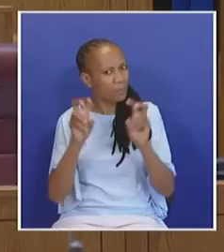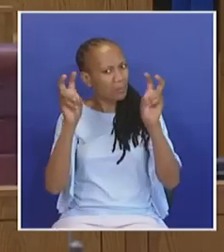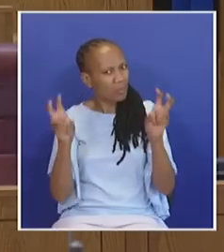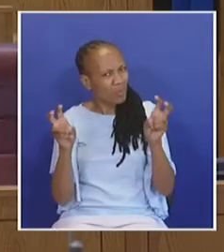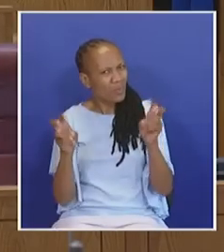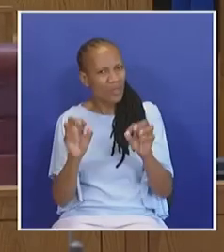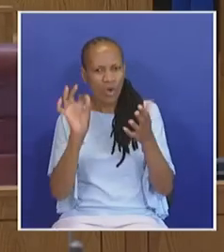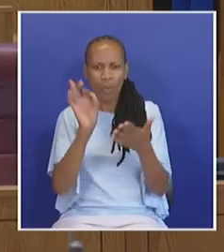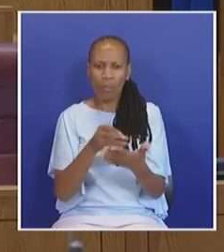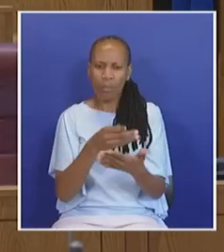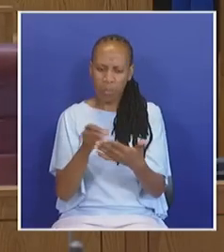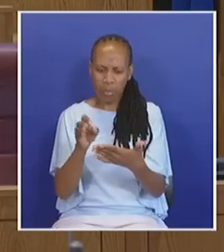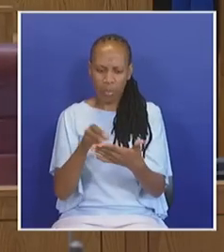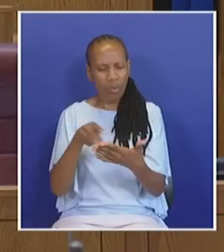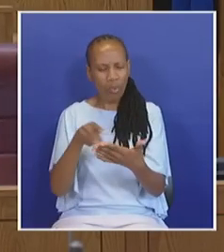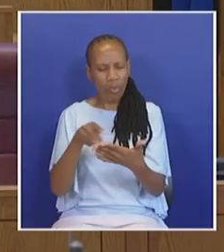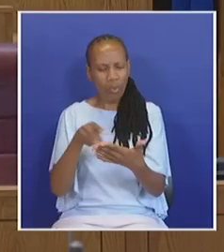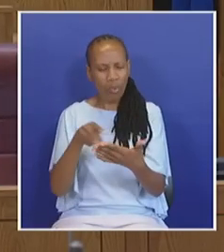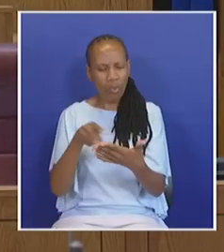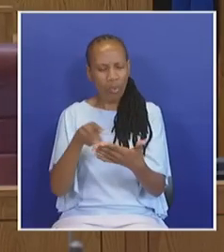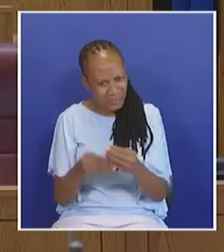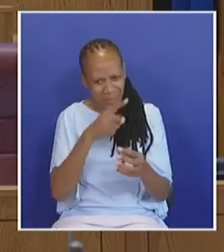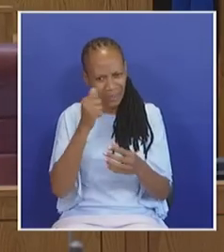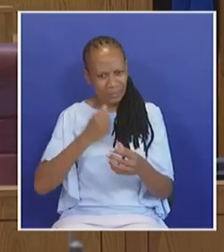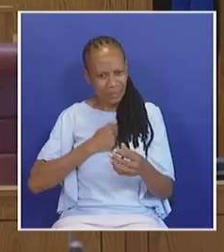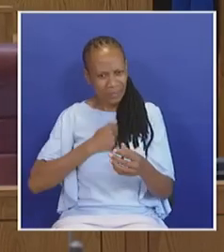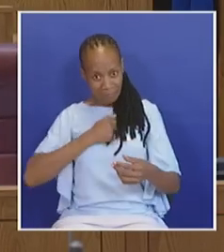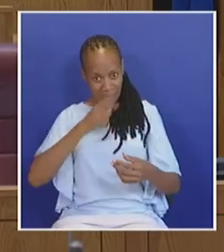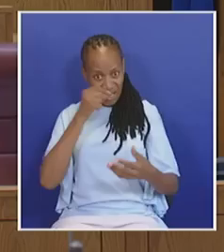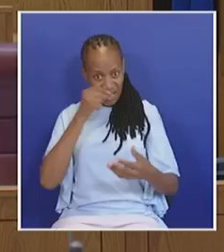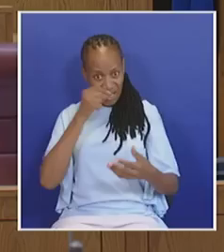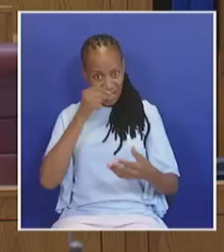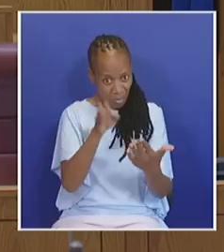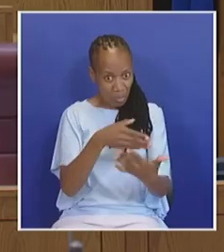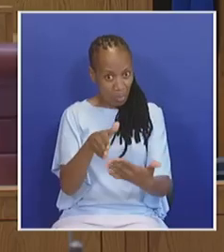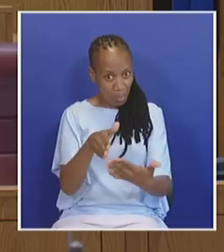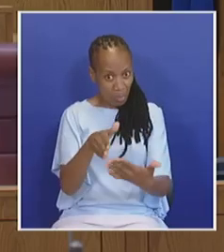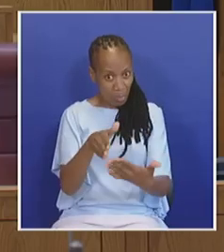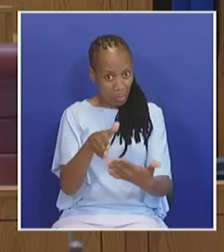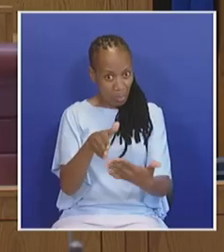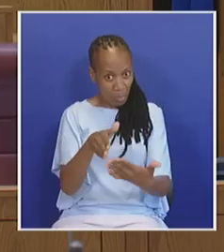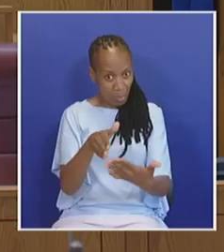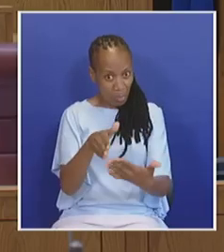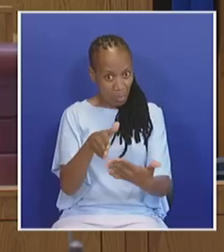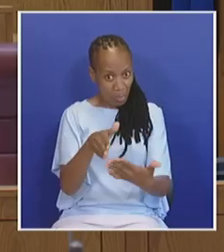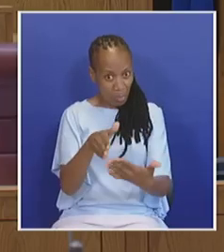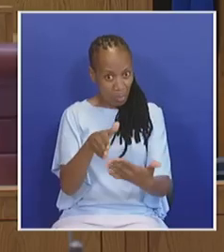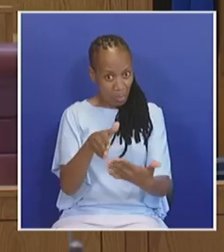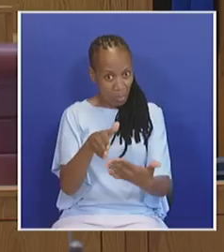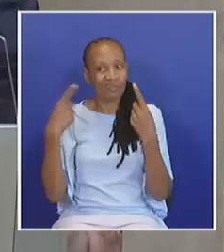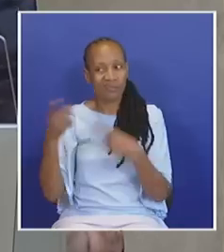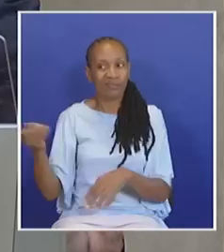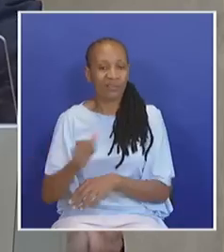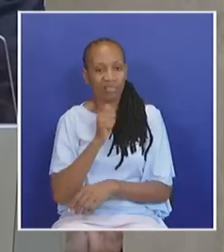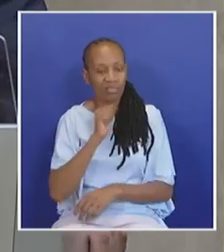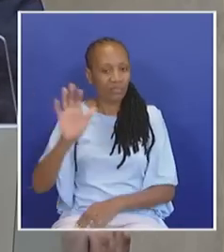Honorable Mokhosi, that's not a point of order. Please continue, Yeah, Honorable Esak. Honorable Chairperson, so it doesn't matter. Try next